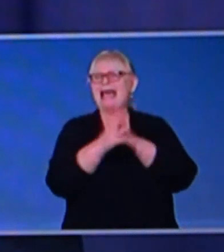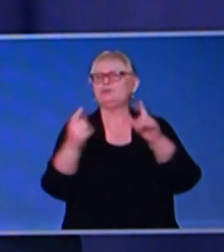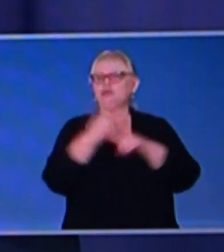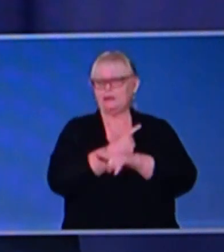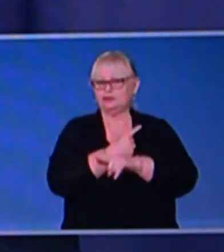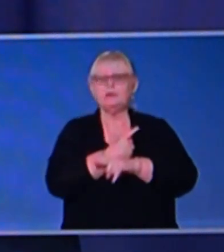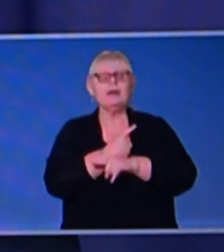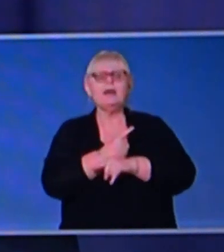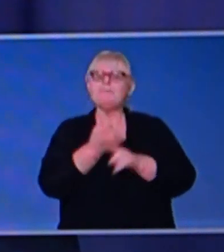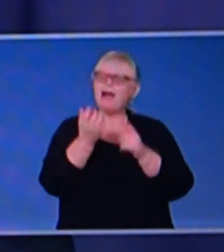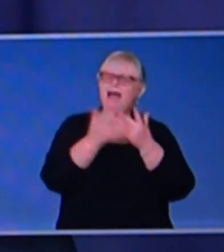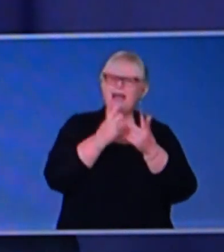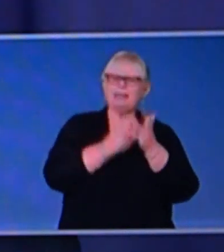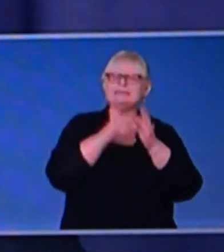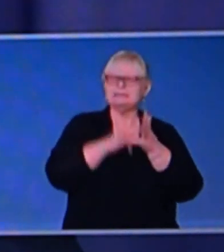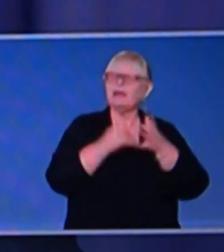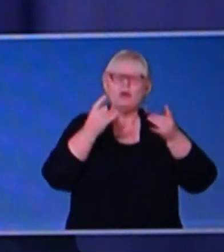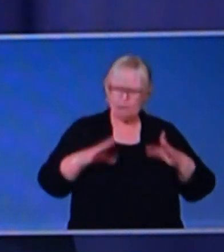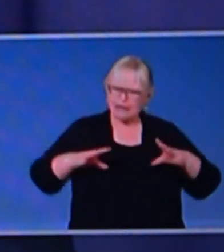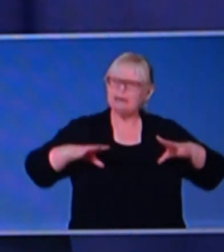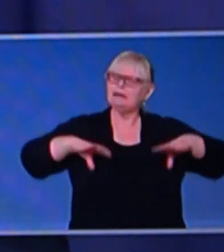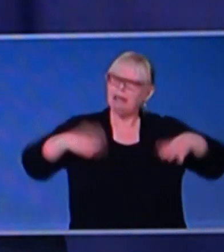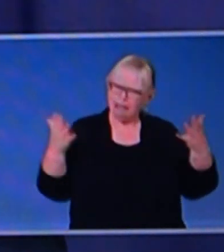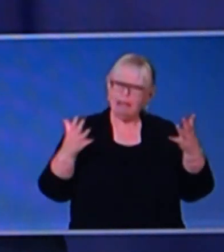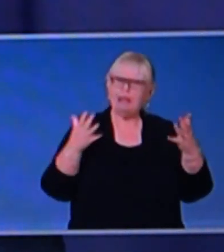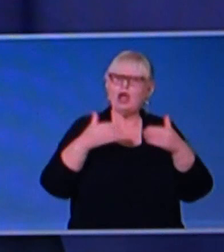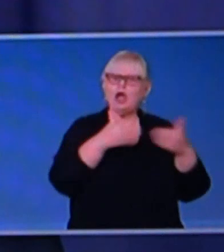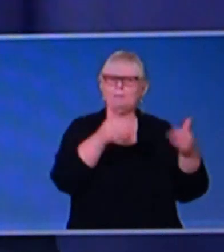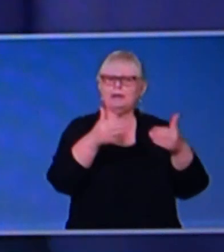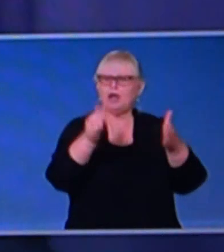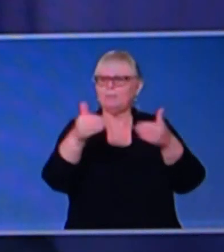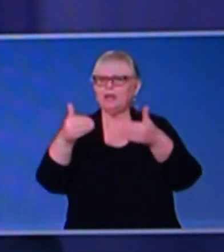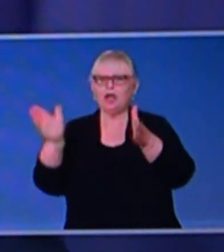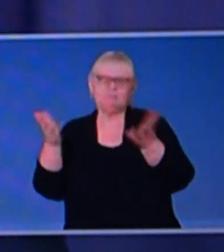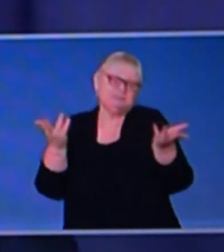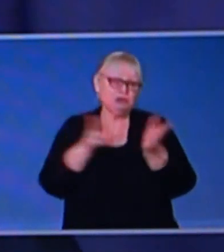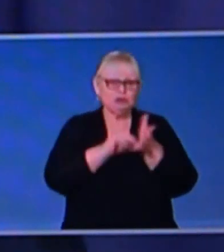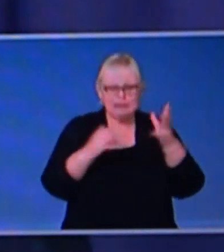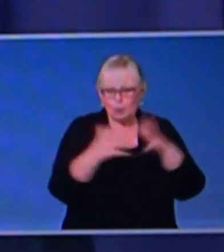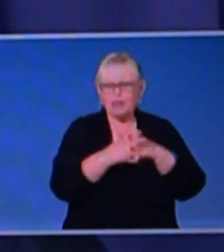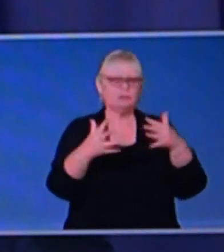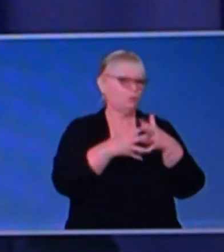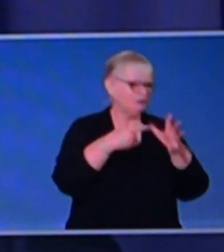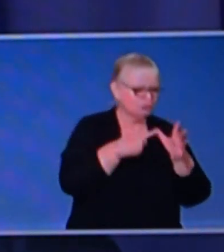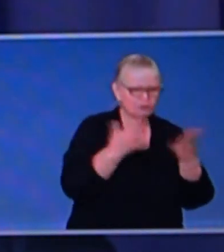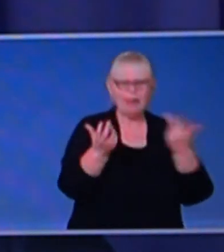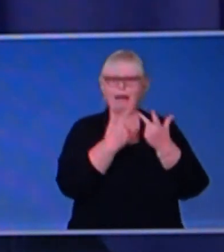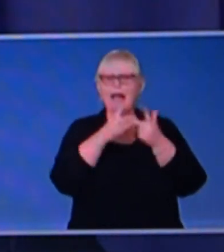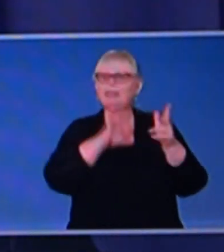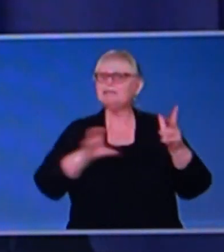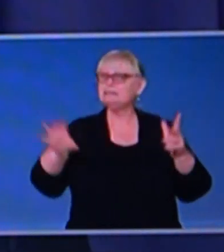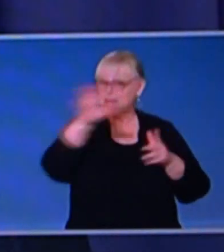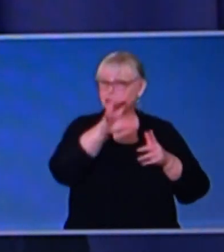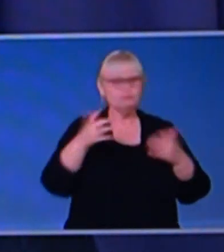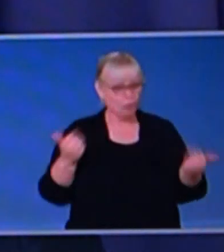already moving back from where they were ahead of those baselines, and you've seen those announcements, whether it's in New South Wales or Western Australia or other places, and that's